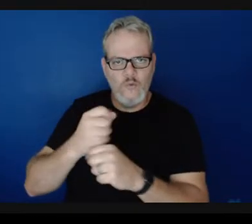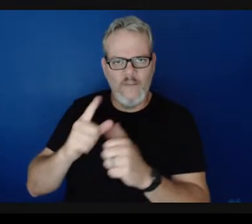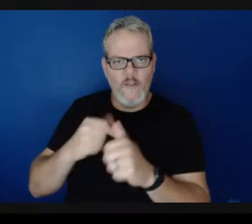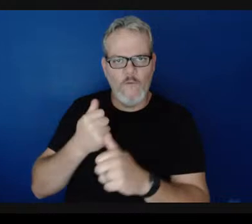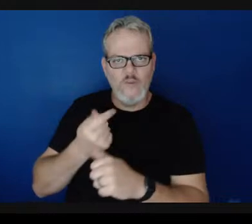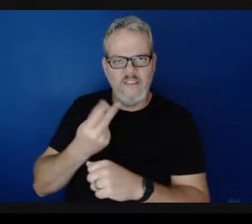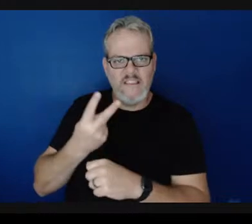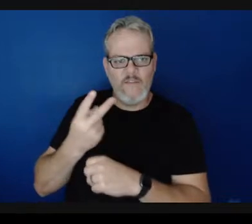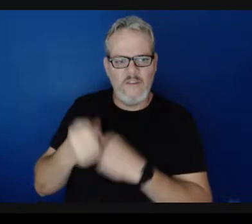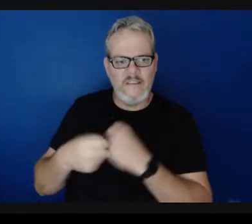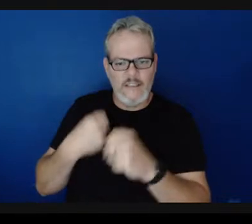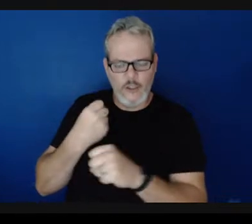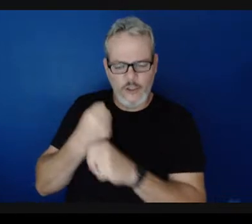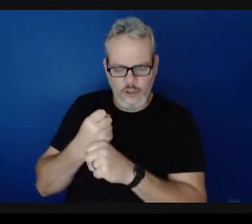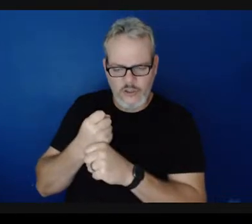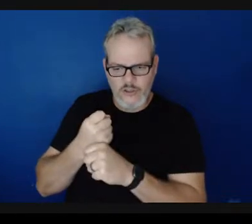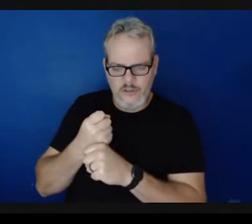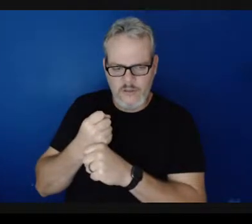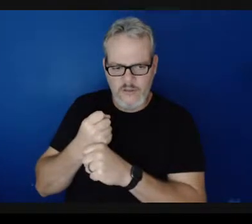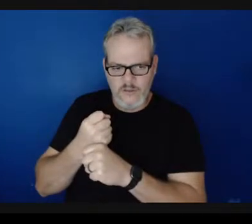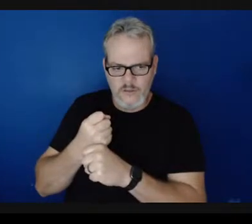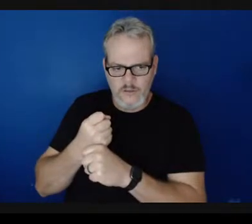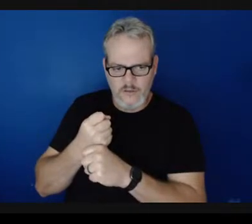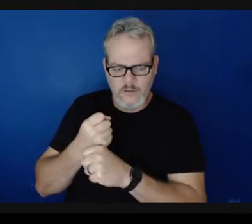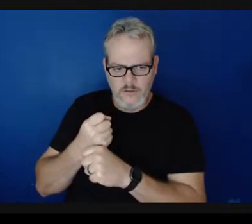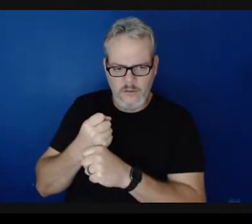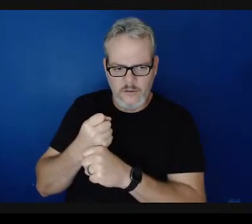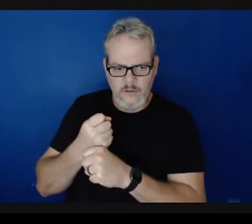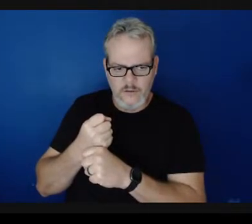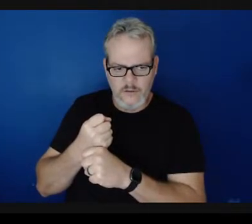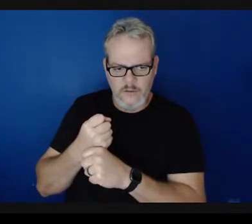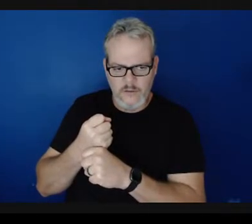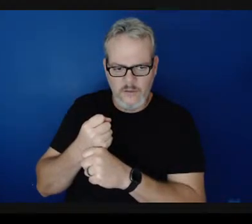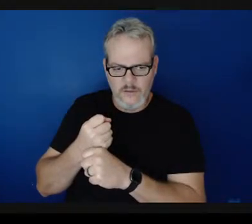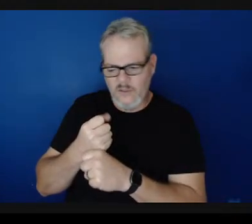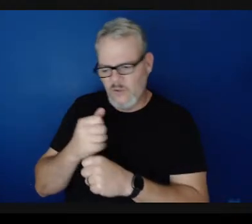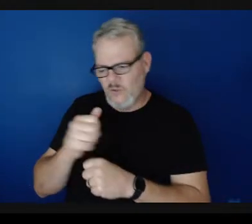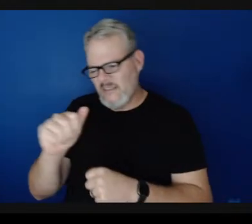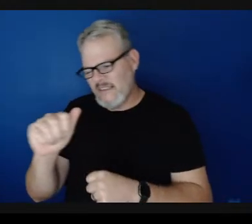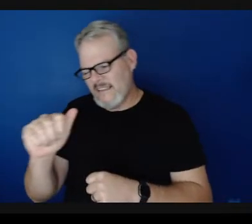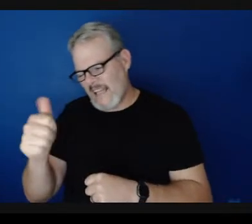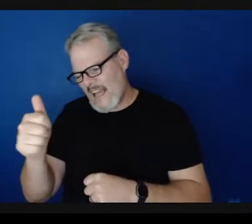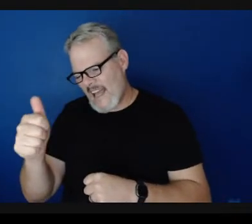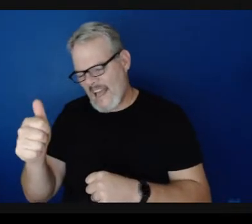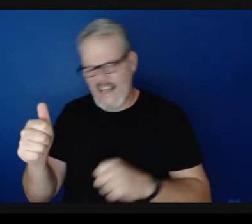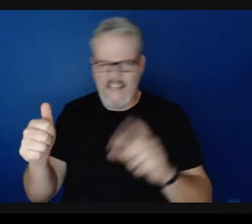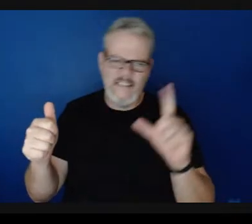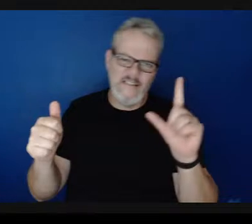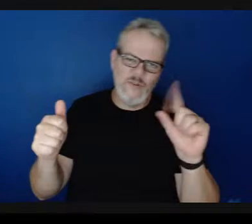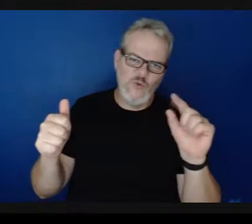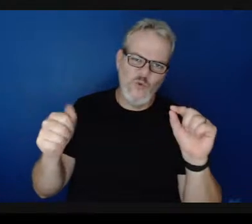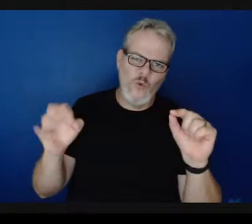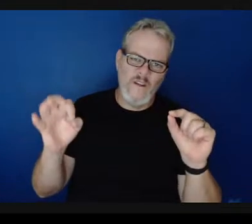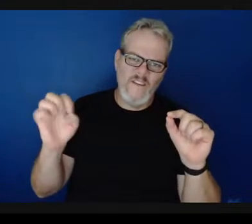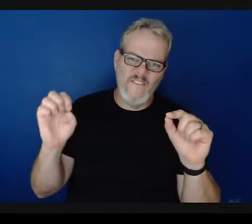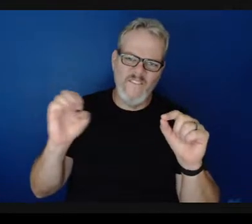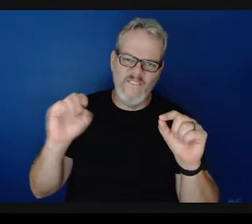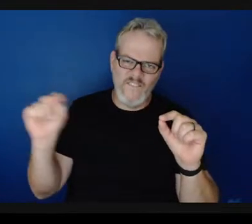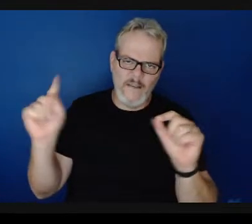it was less than 10 feet, less than 20 feet, and it kind of increased from there,